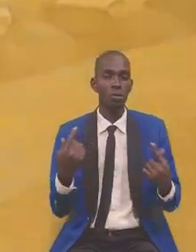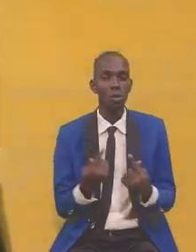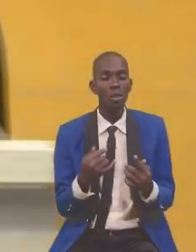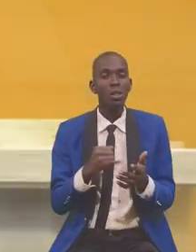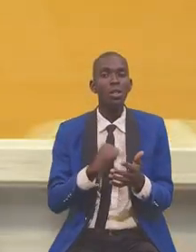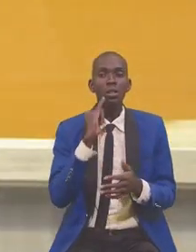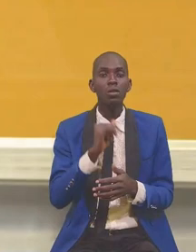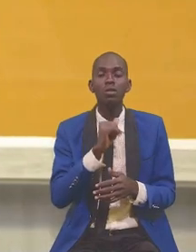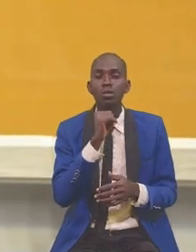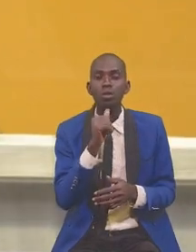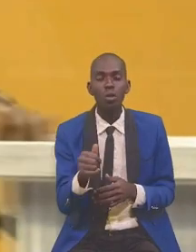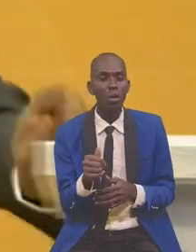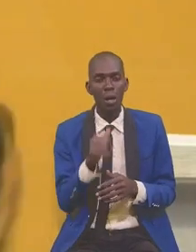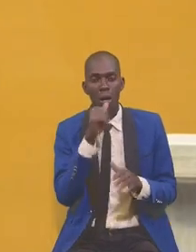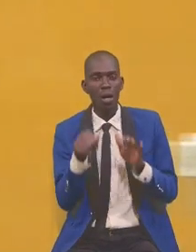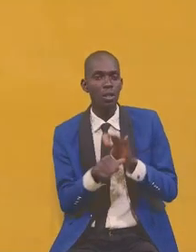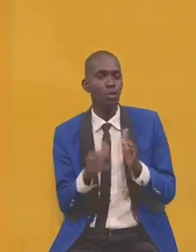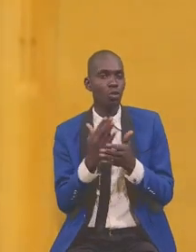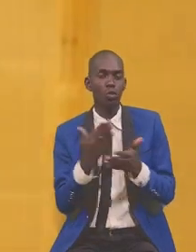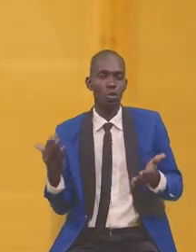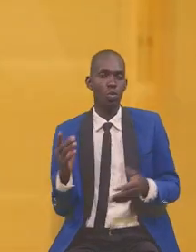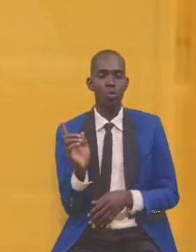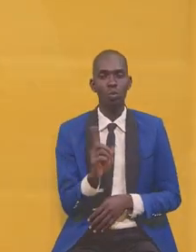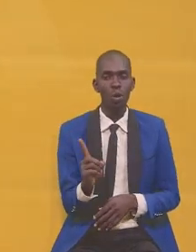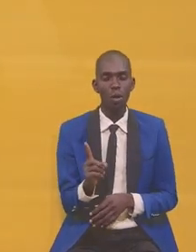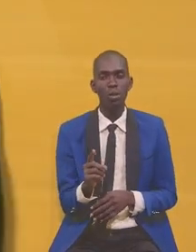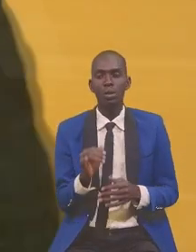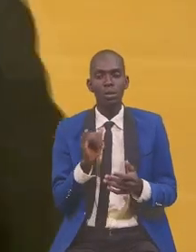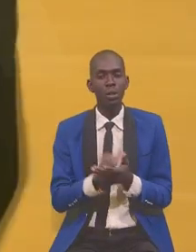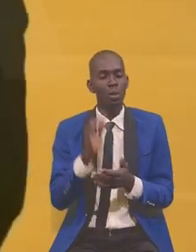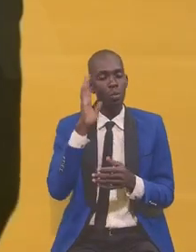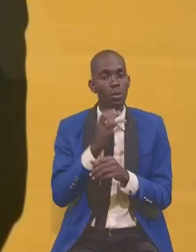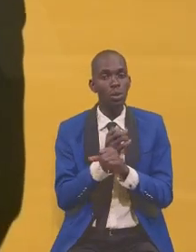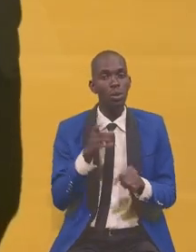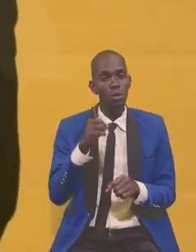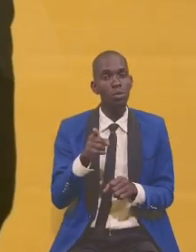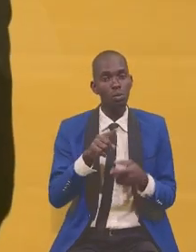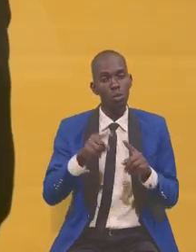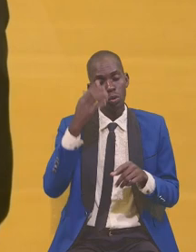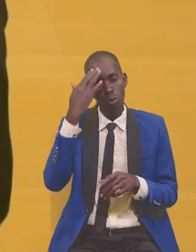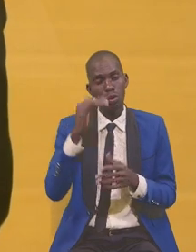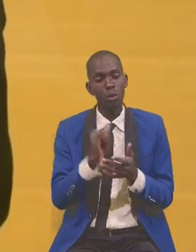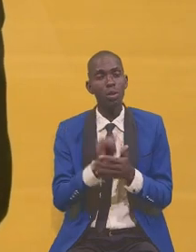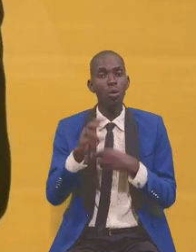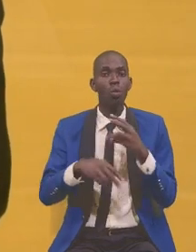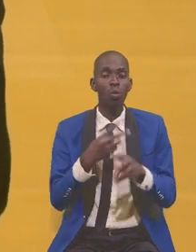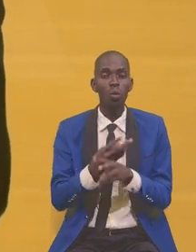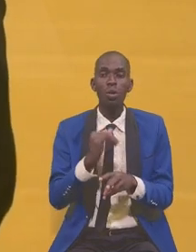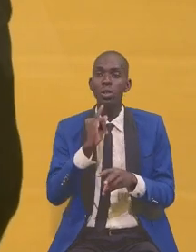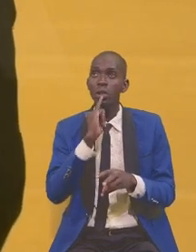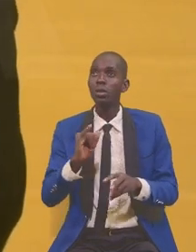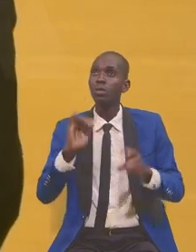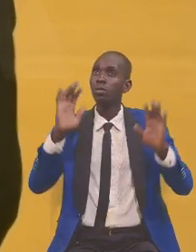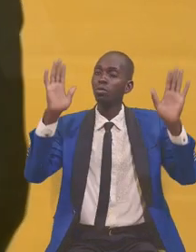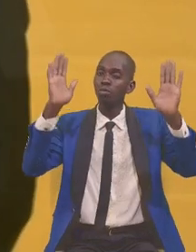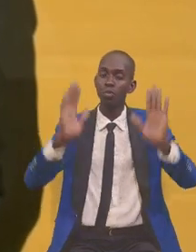not hiding somewhere, hibernating somewhere, because you know the world is terrible and they're going